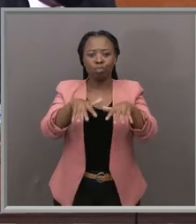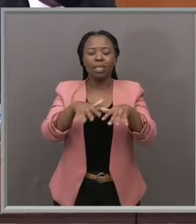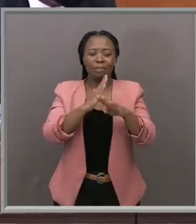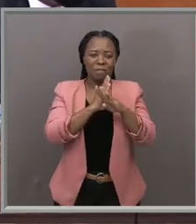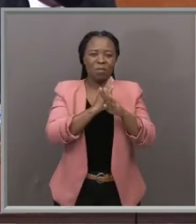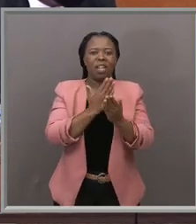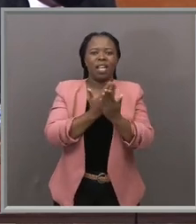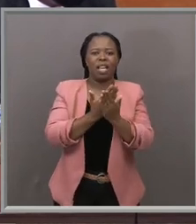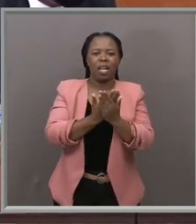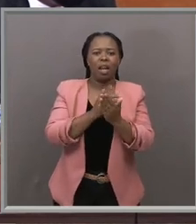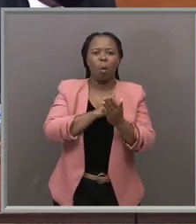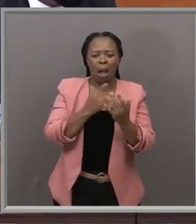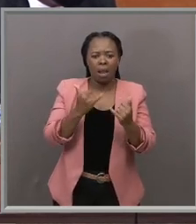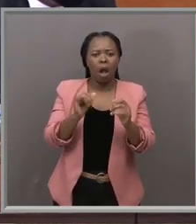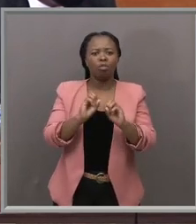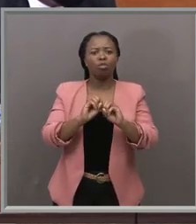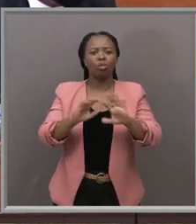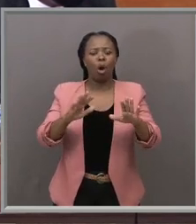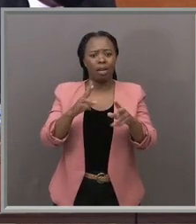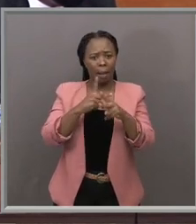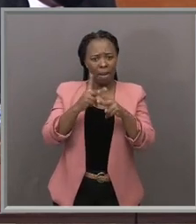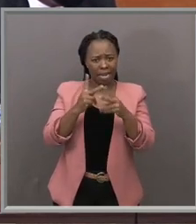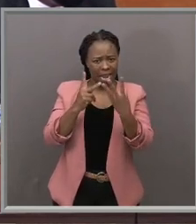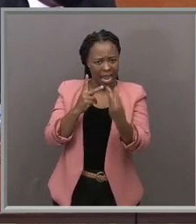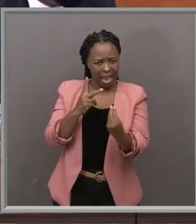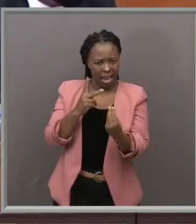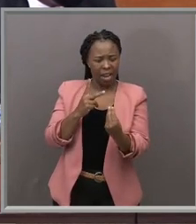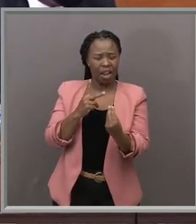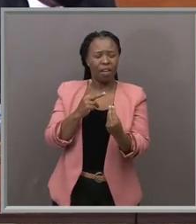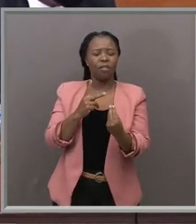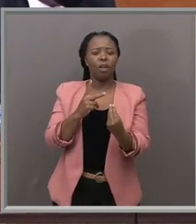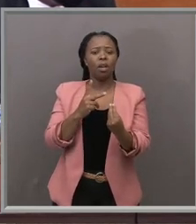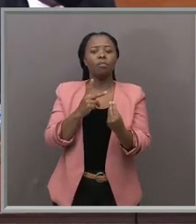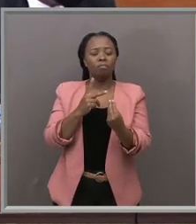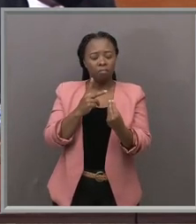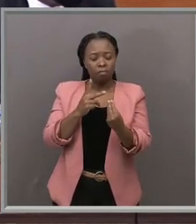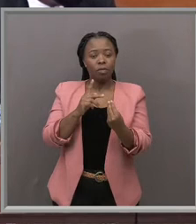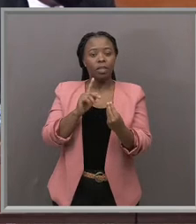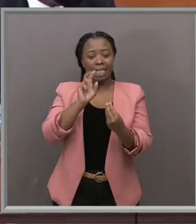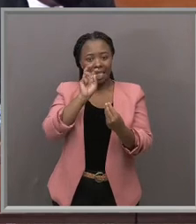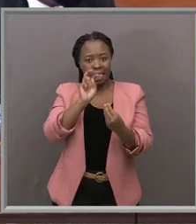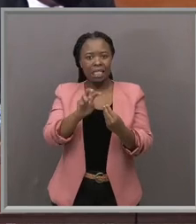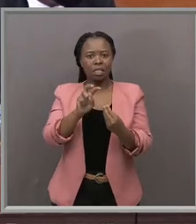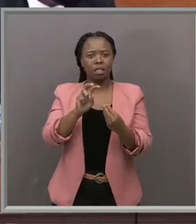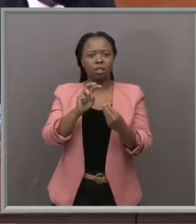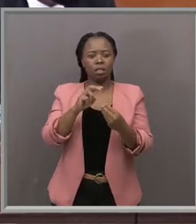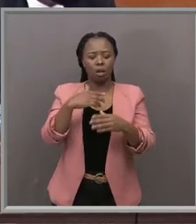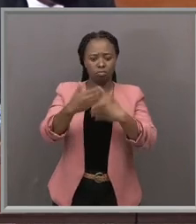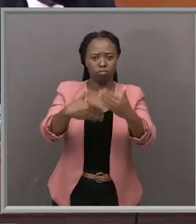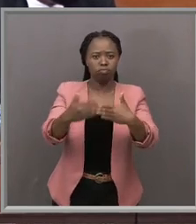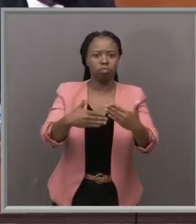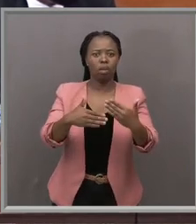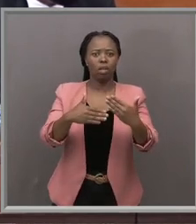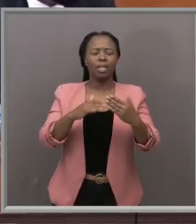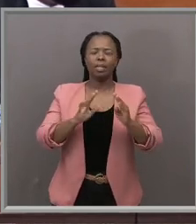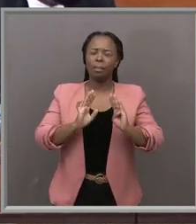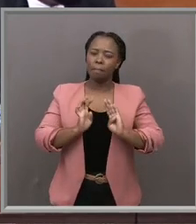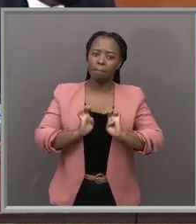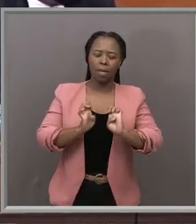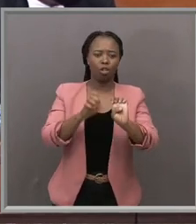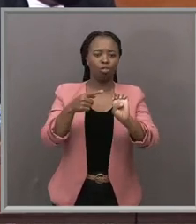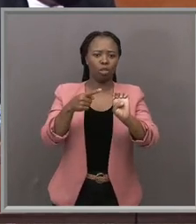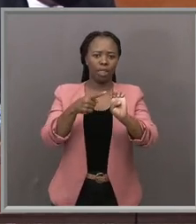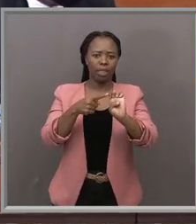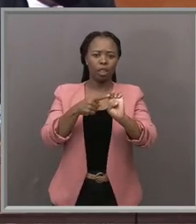that is being rolled out has to be rolled out with a great deal of urgency to reach